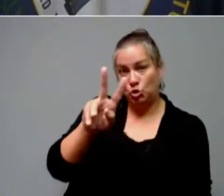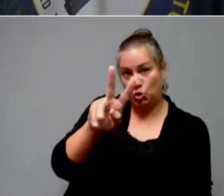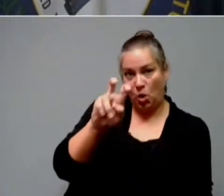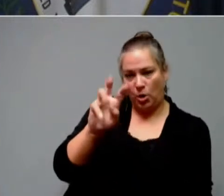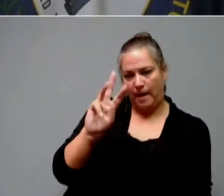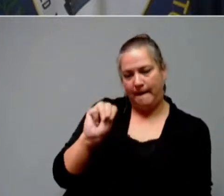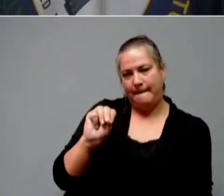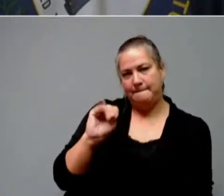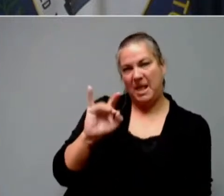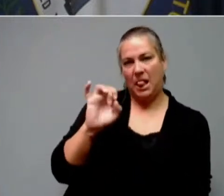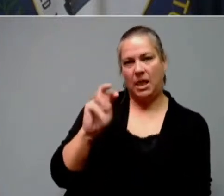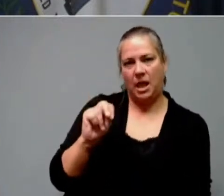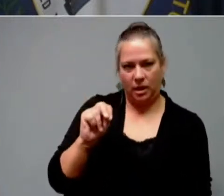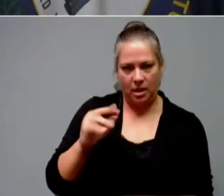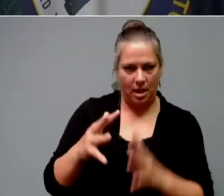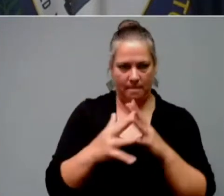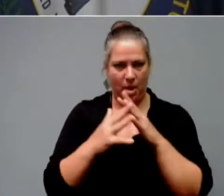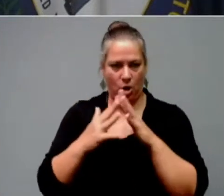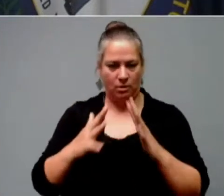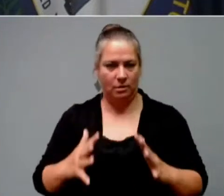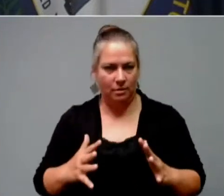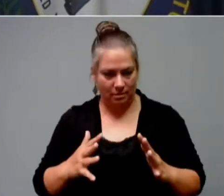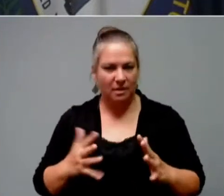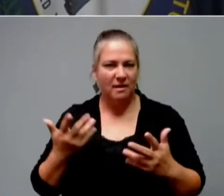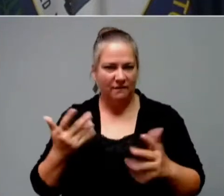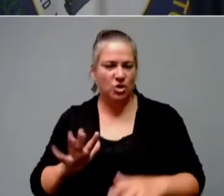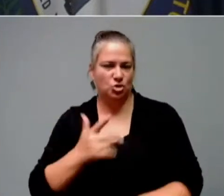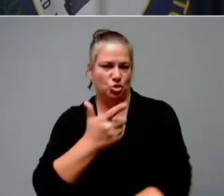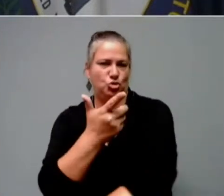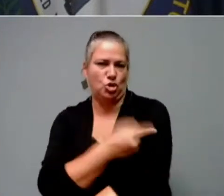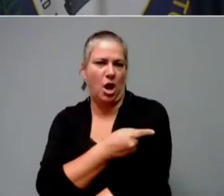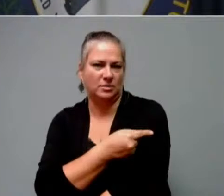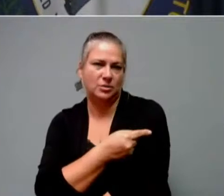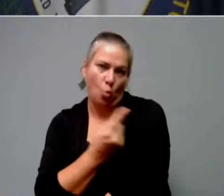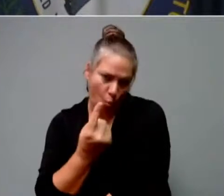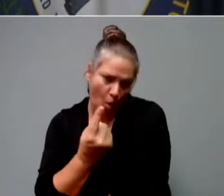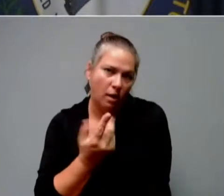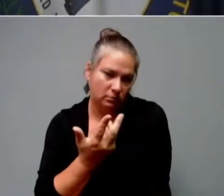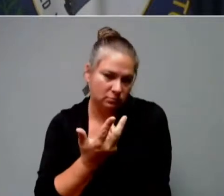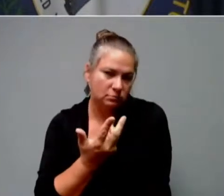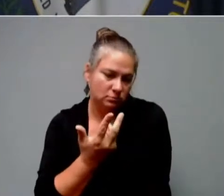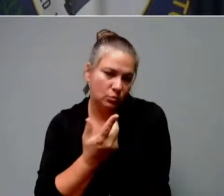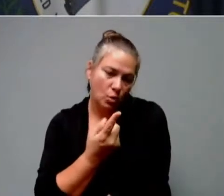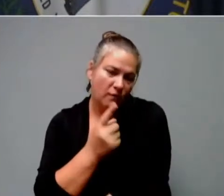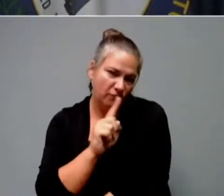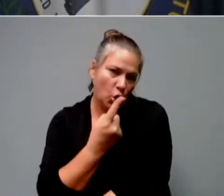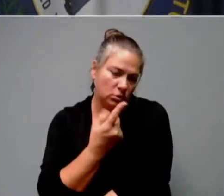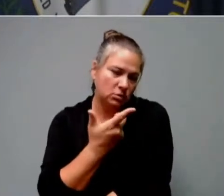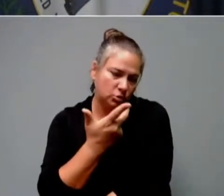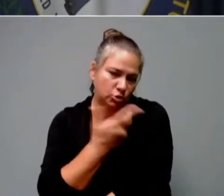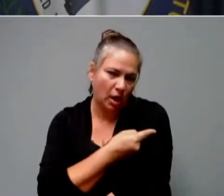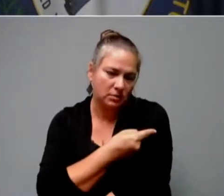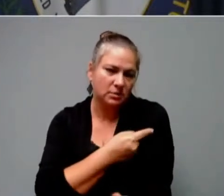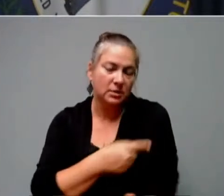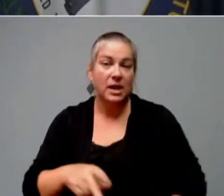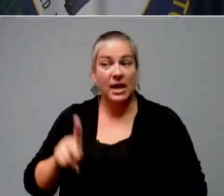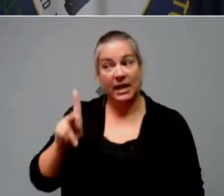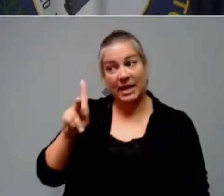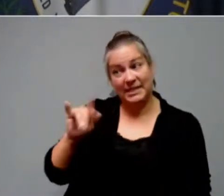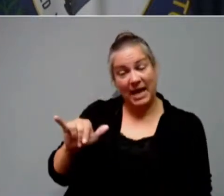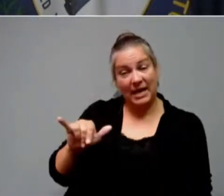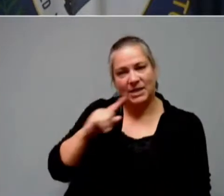Americans have had at least one dose of some vaccine, And in Kentucky, it is more than